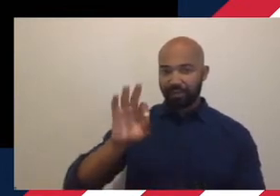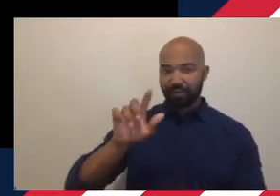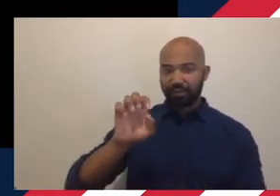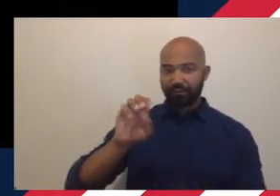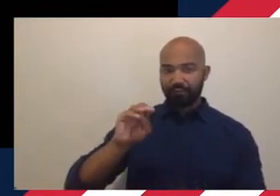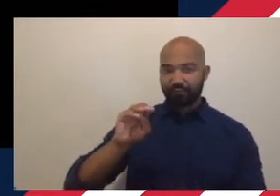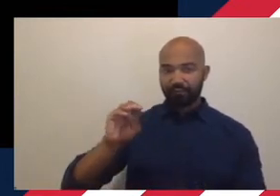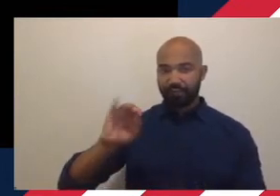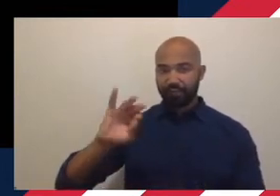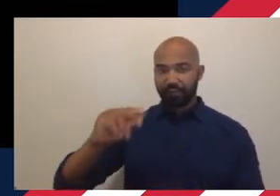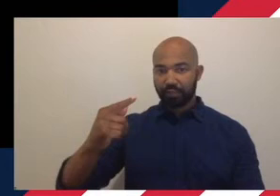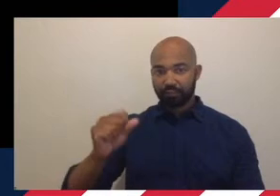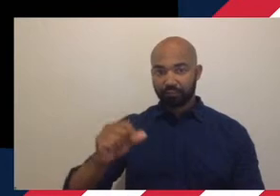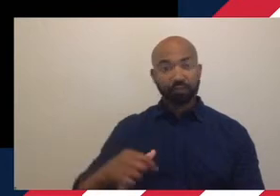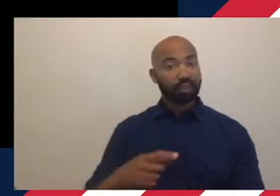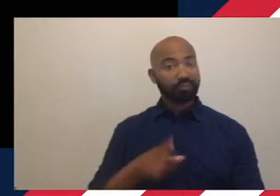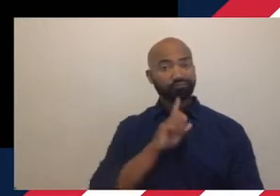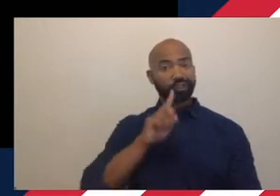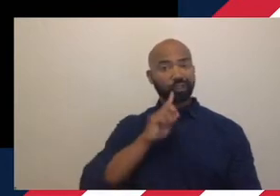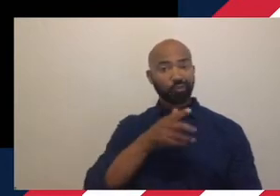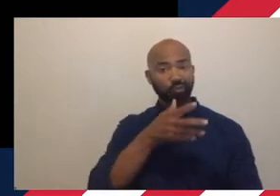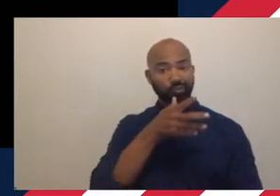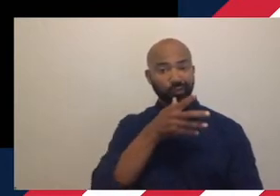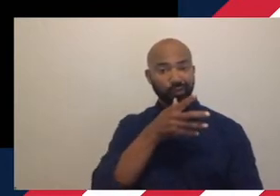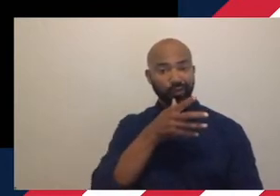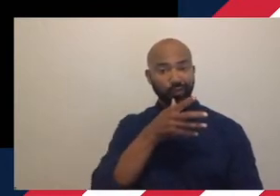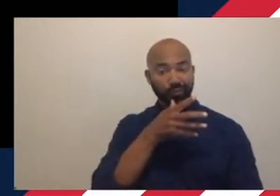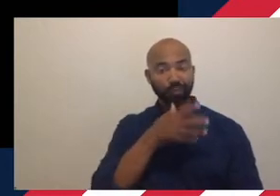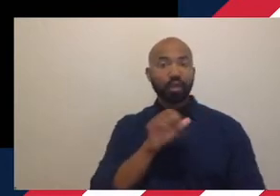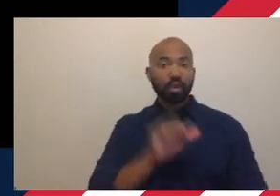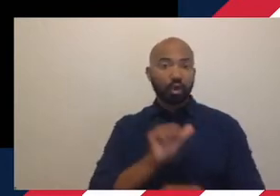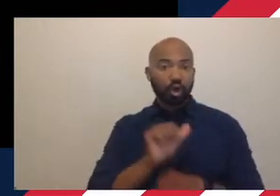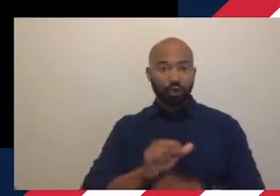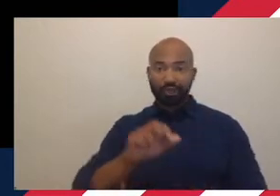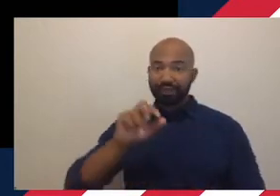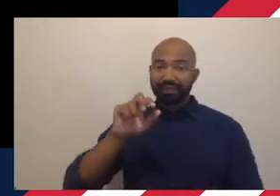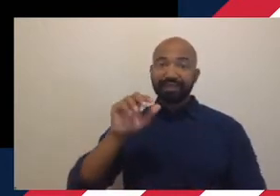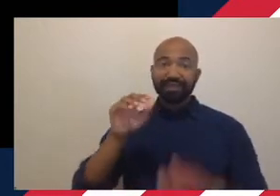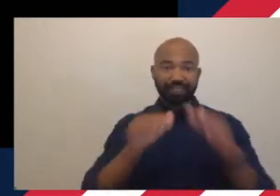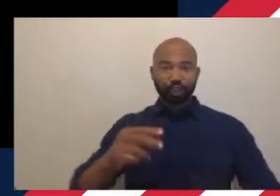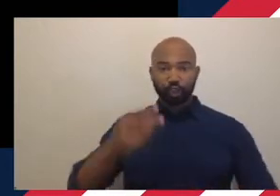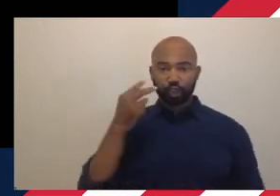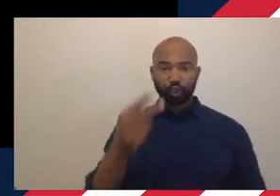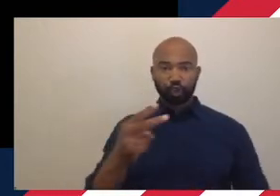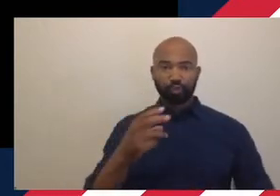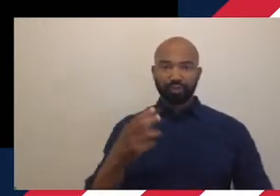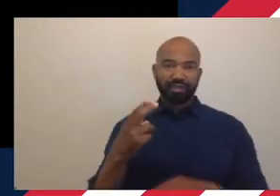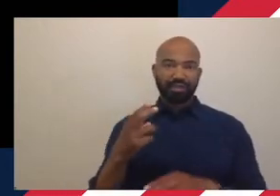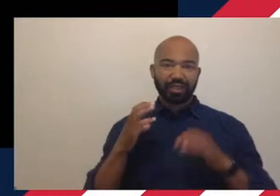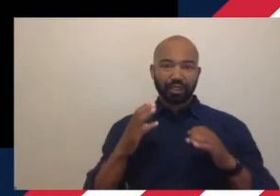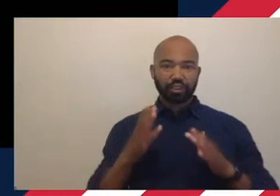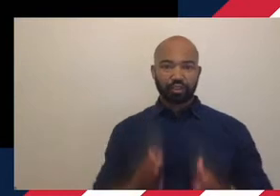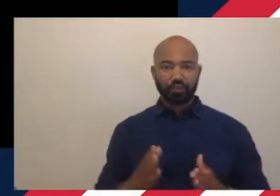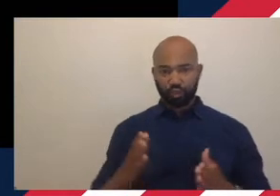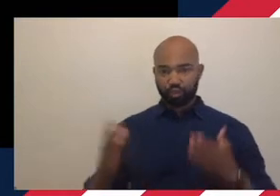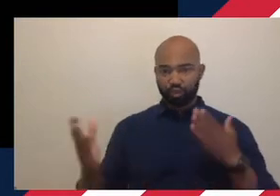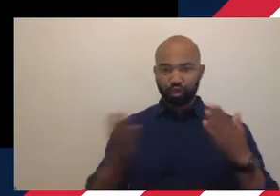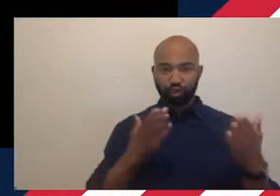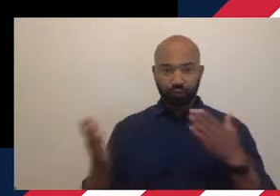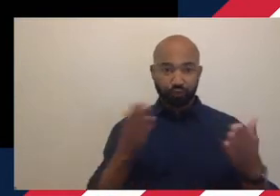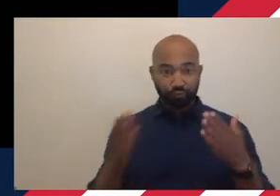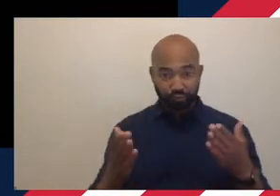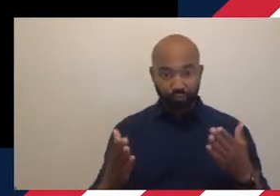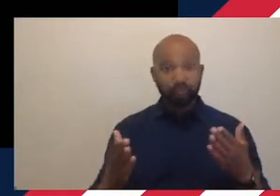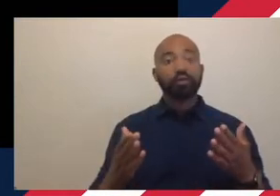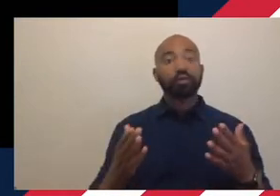single mother who works full-time as a Tier 2 customer service representative professional at Maximus